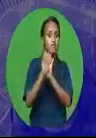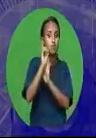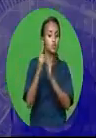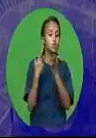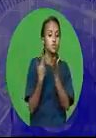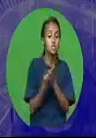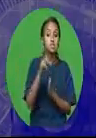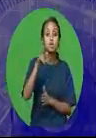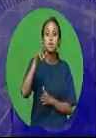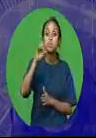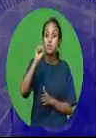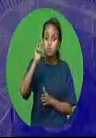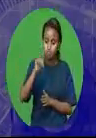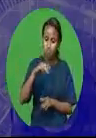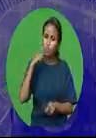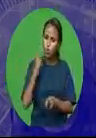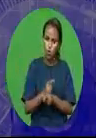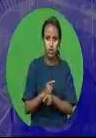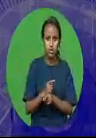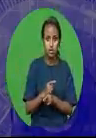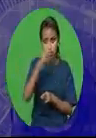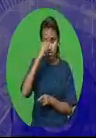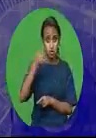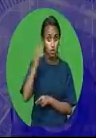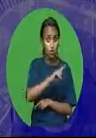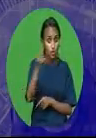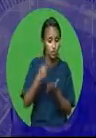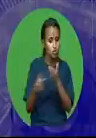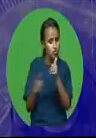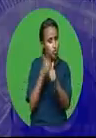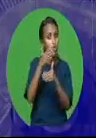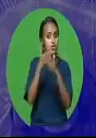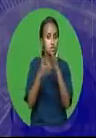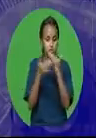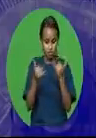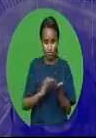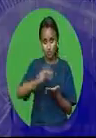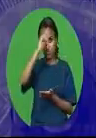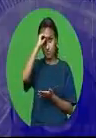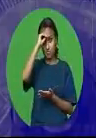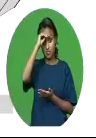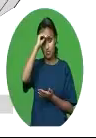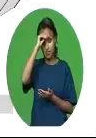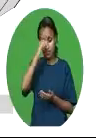of this prism correctly. Don't forget to follow the steps you have just learned.